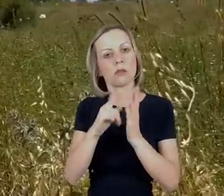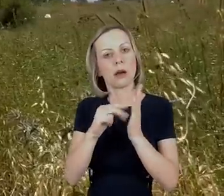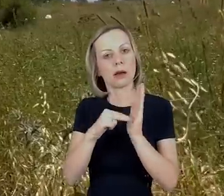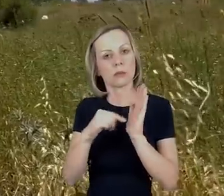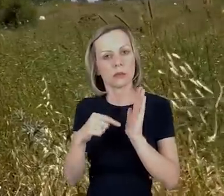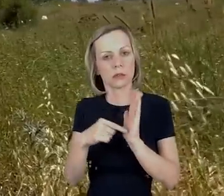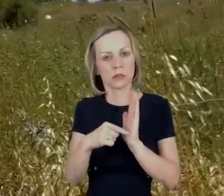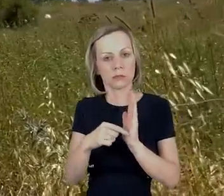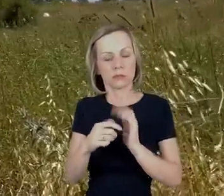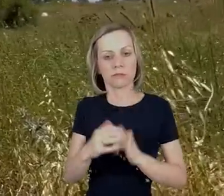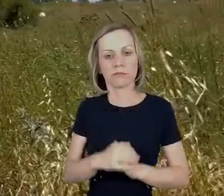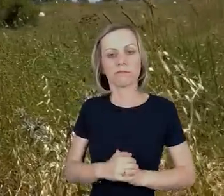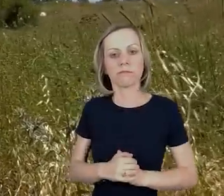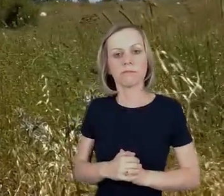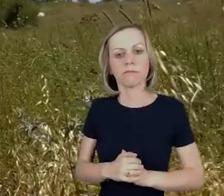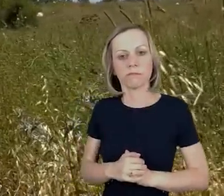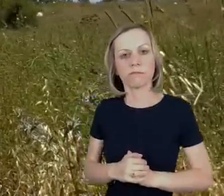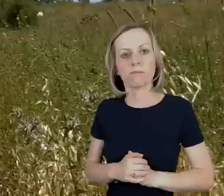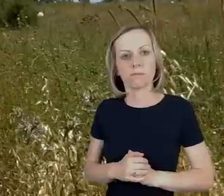The Sermon on the Mount.